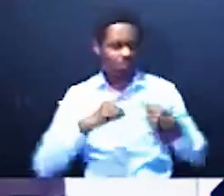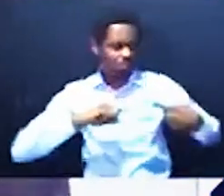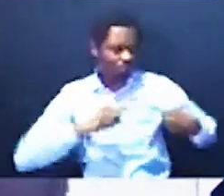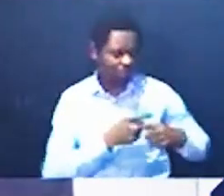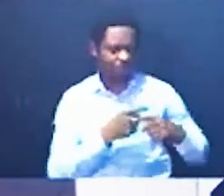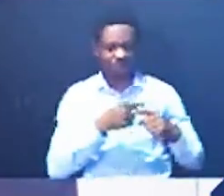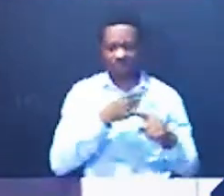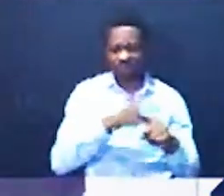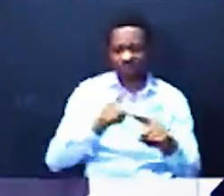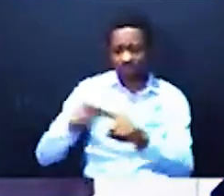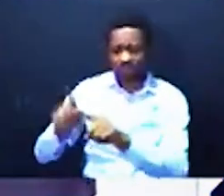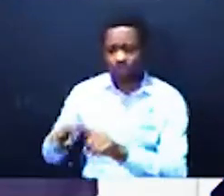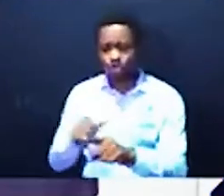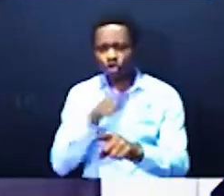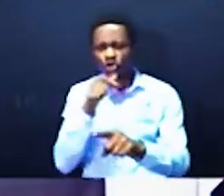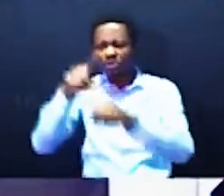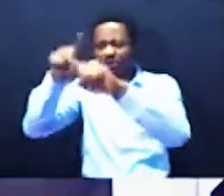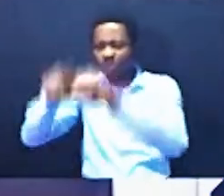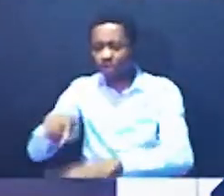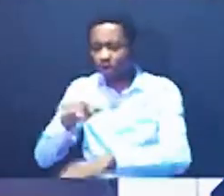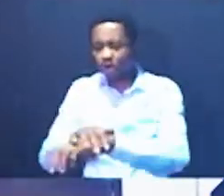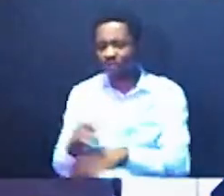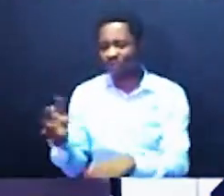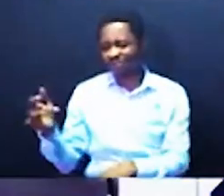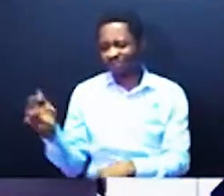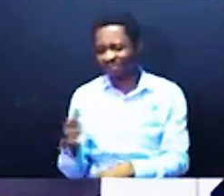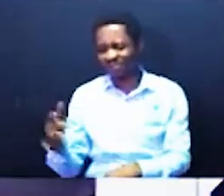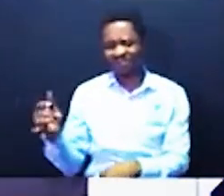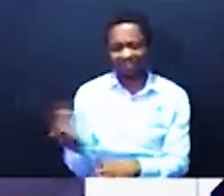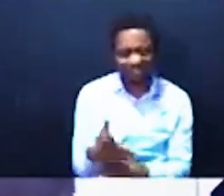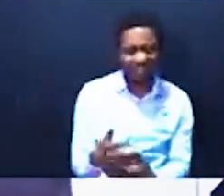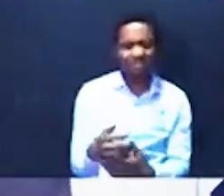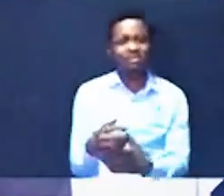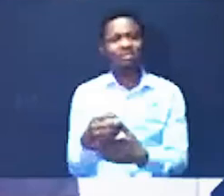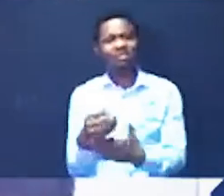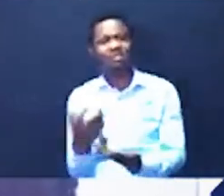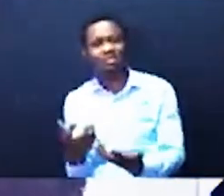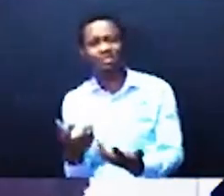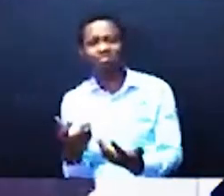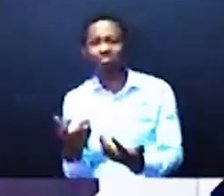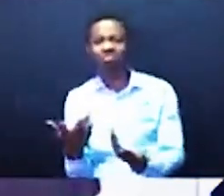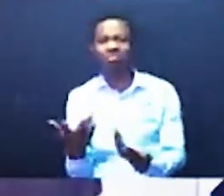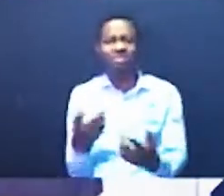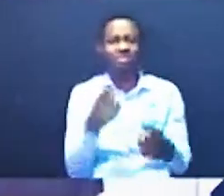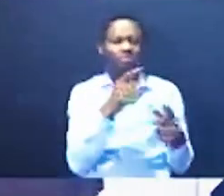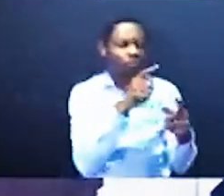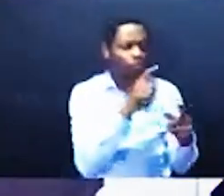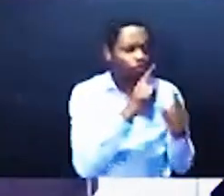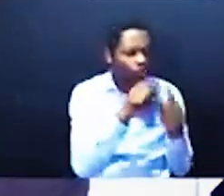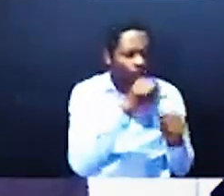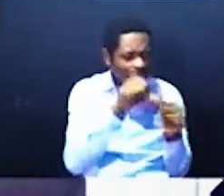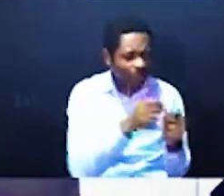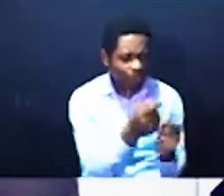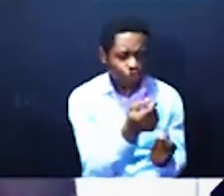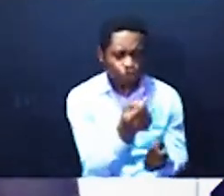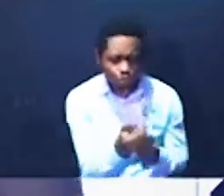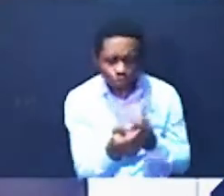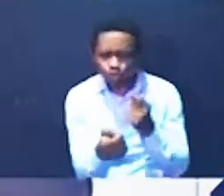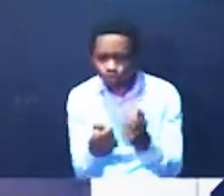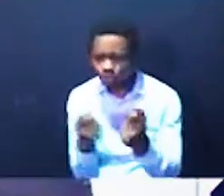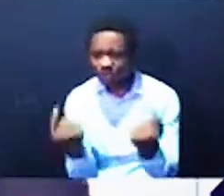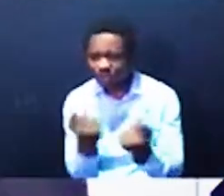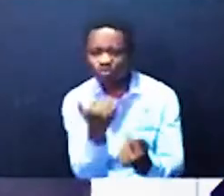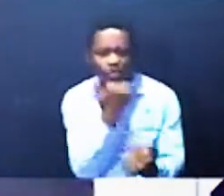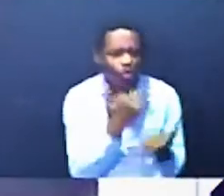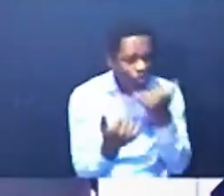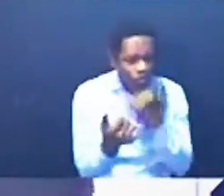fornication, adultery, those things that we think that they are big. We are talking about little forces. BBM, we are